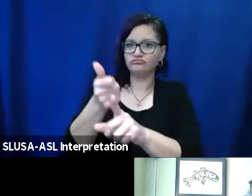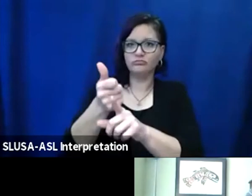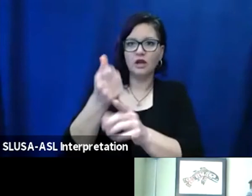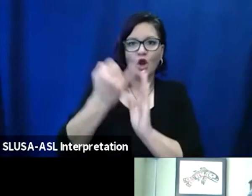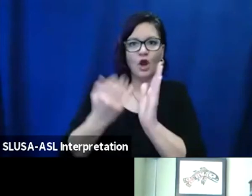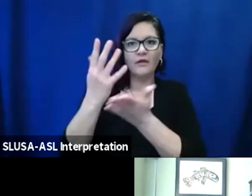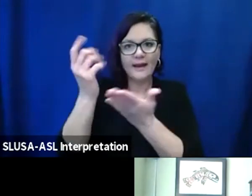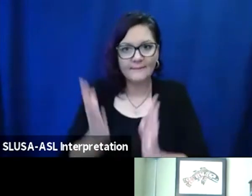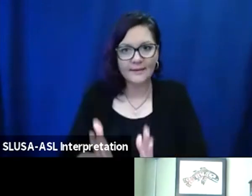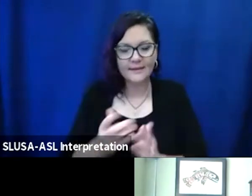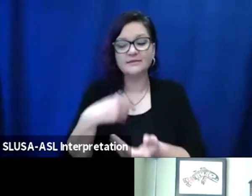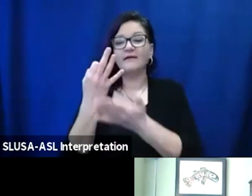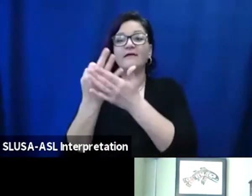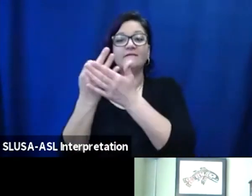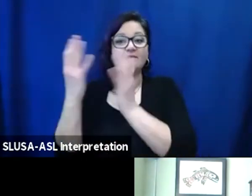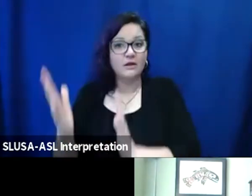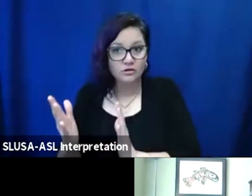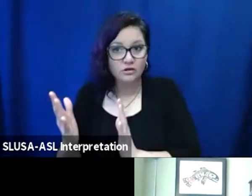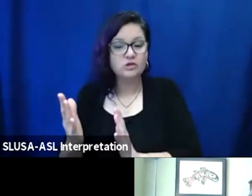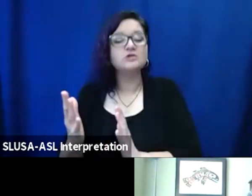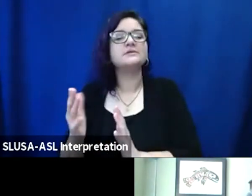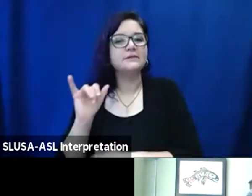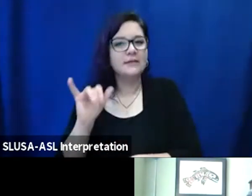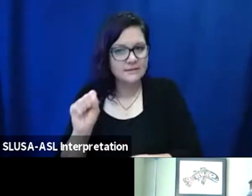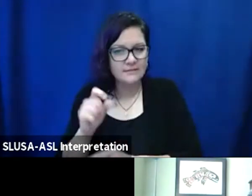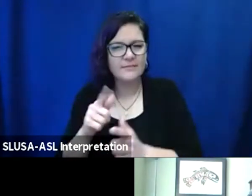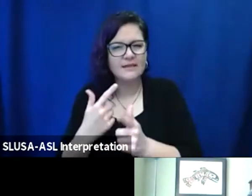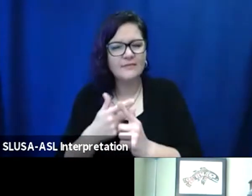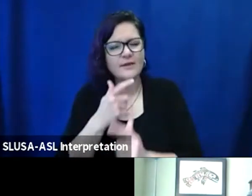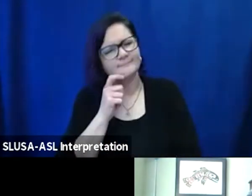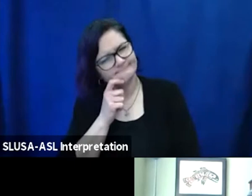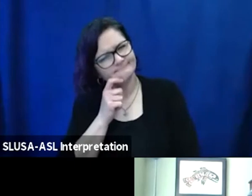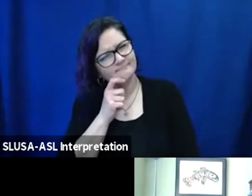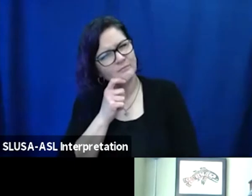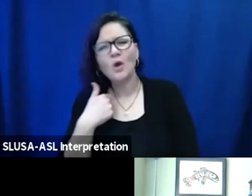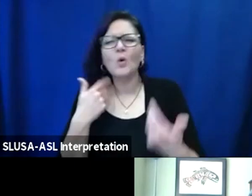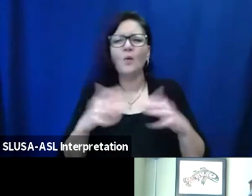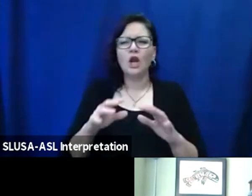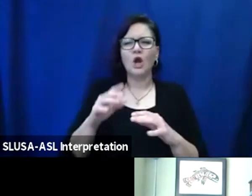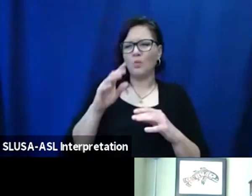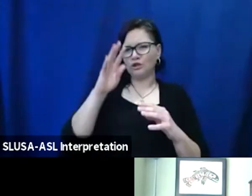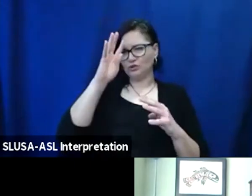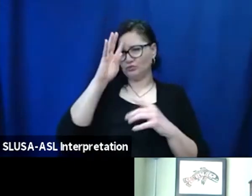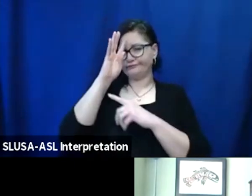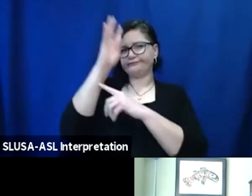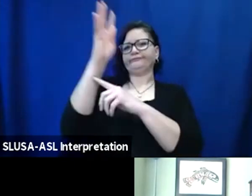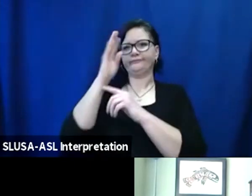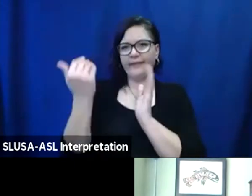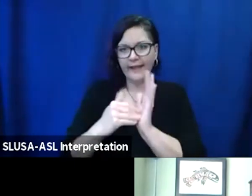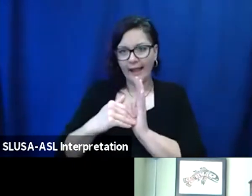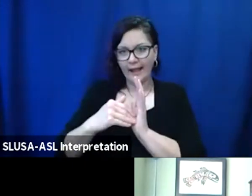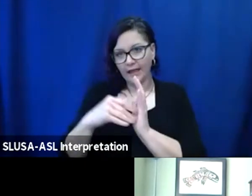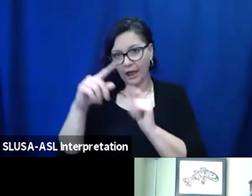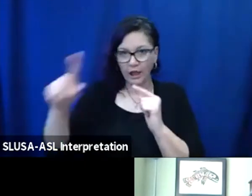at funders, but then we also thought, we don't want to reinvent the wheel. Let's take a look and see